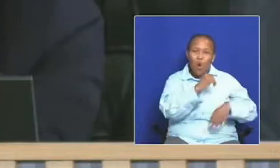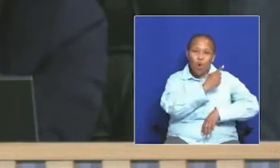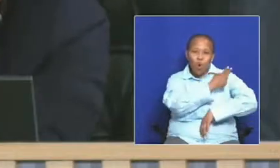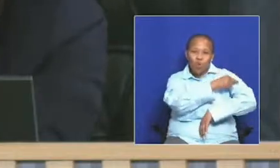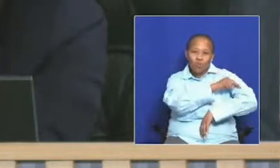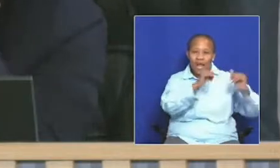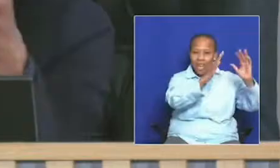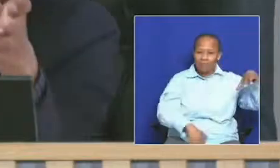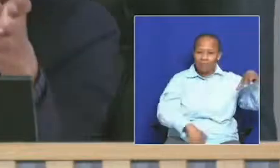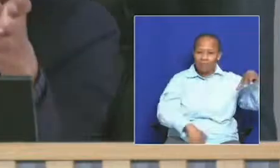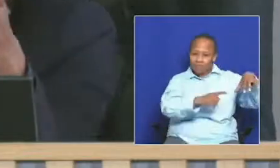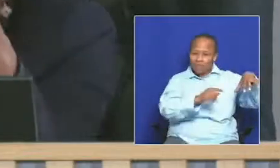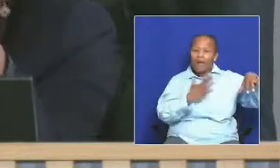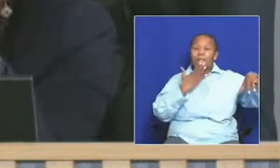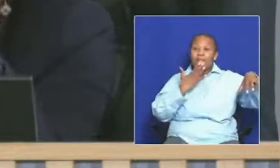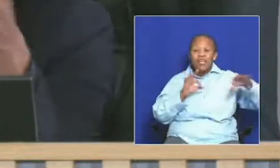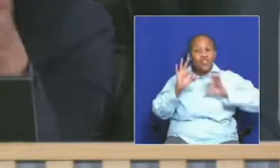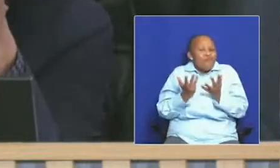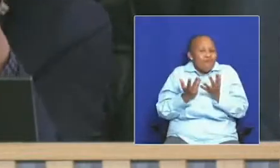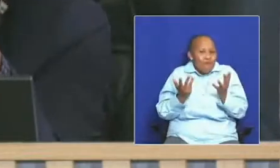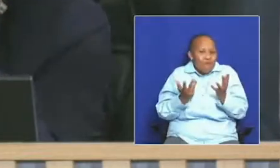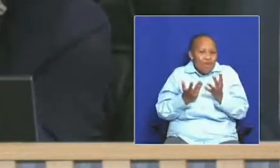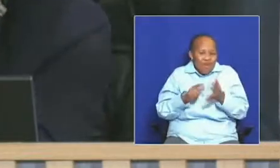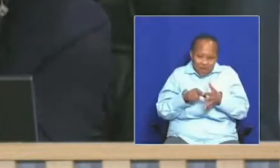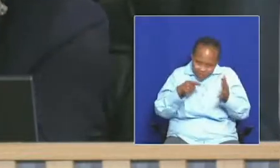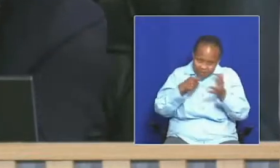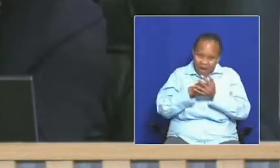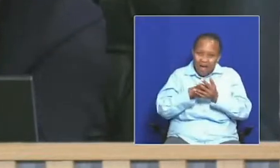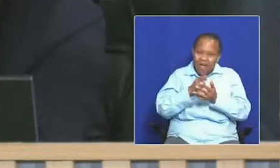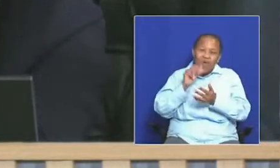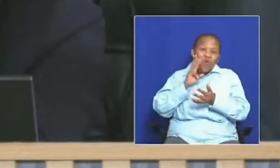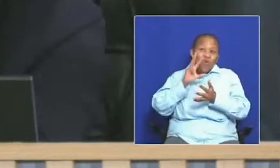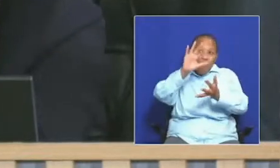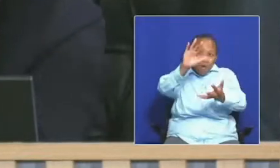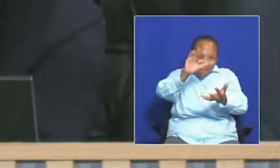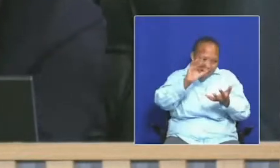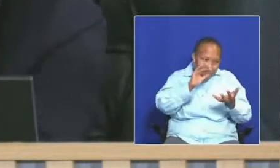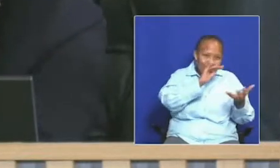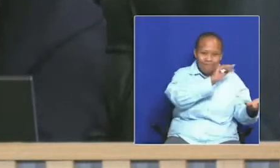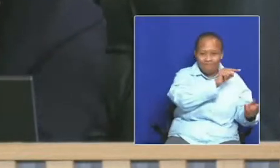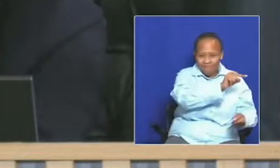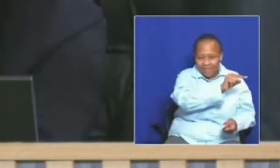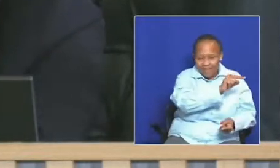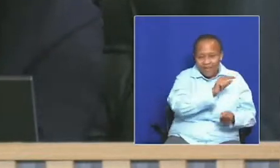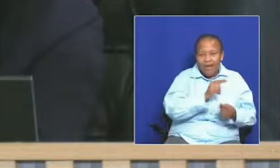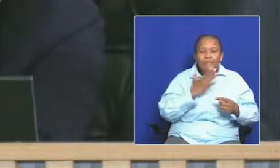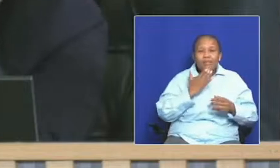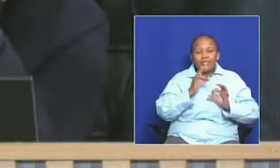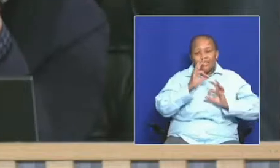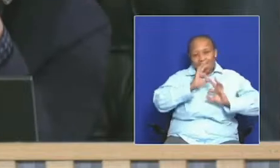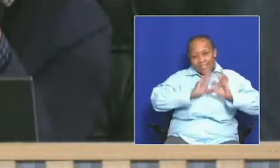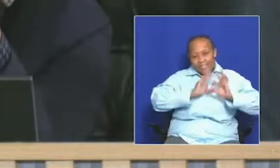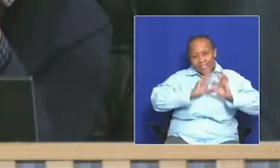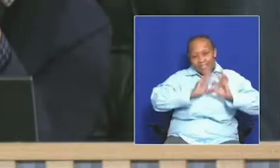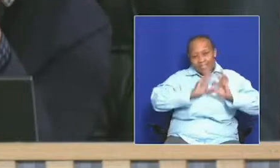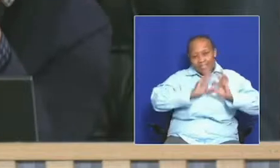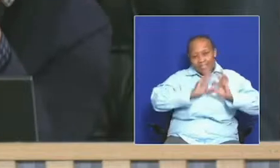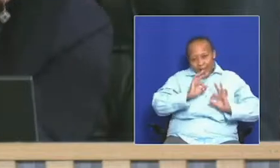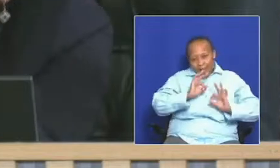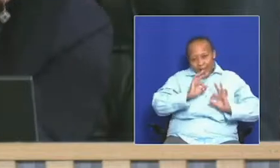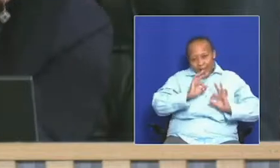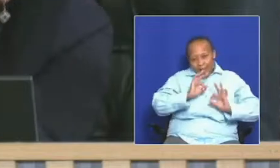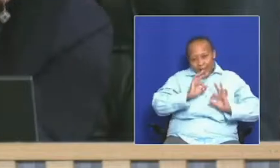come from to buy from a supplier? Assume it's Supplier X. Explain what you're telling us. Where does the money that gets paid